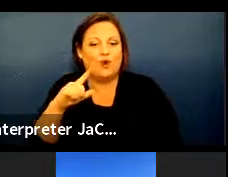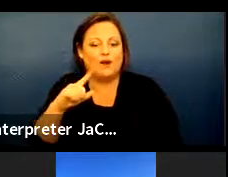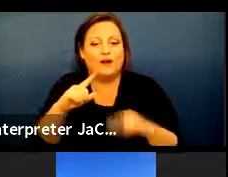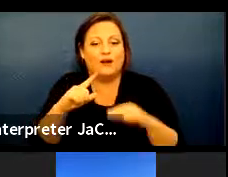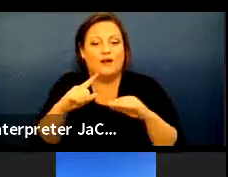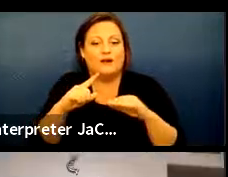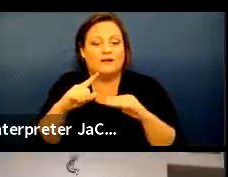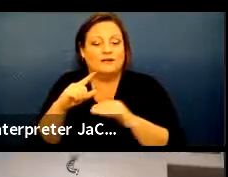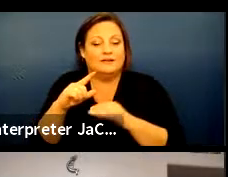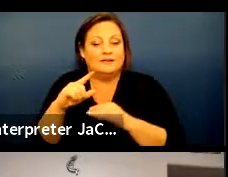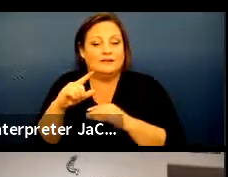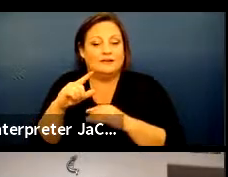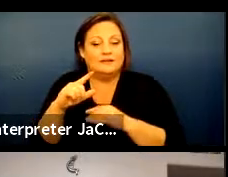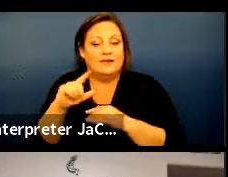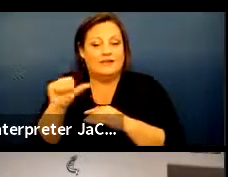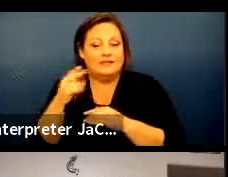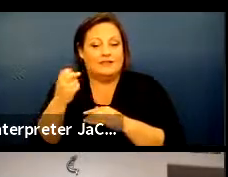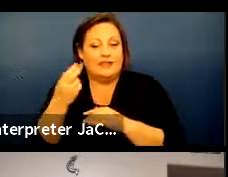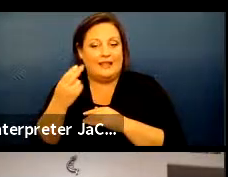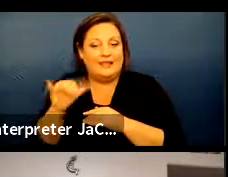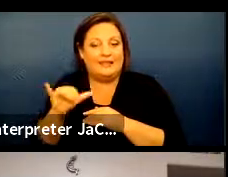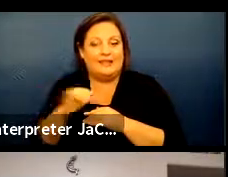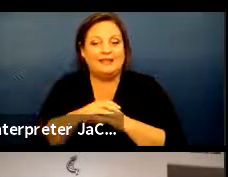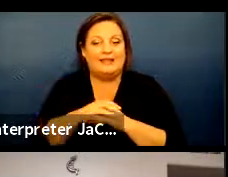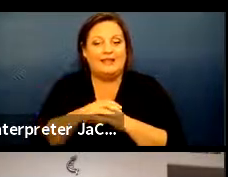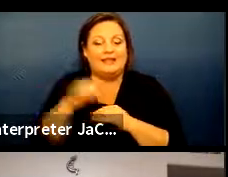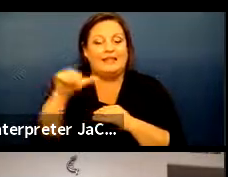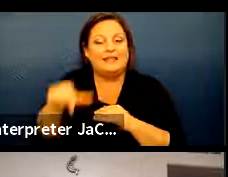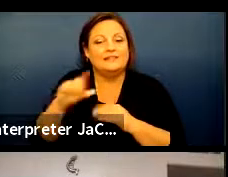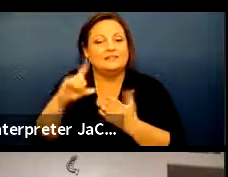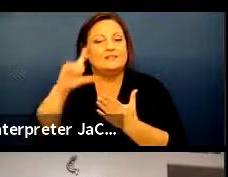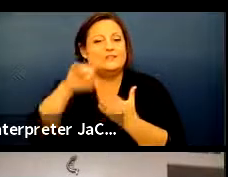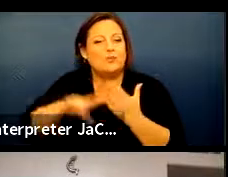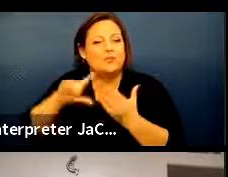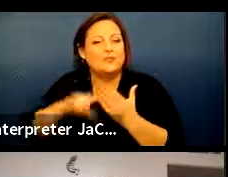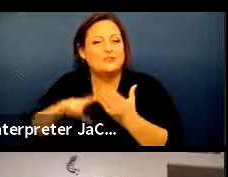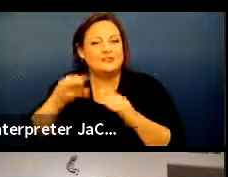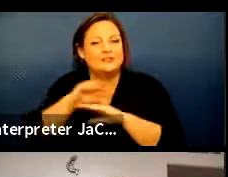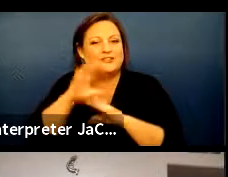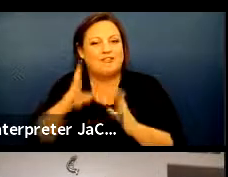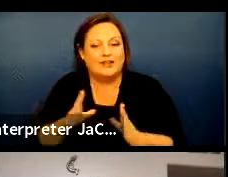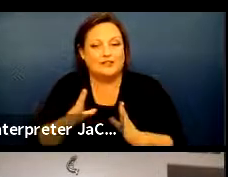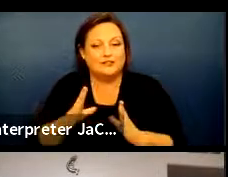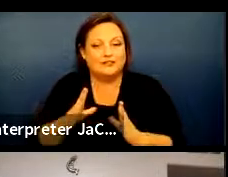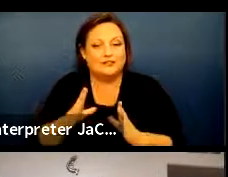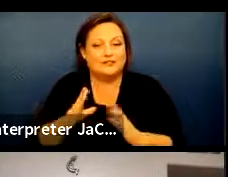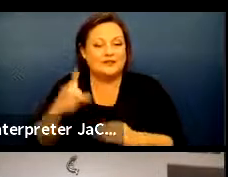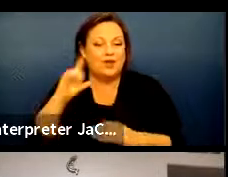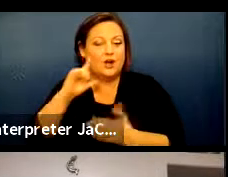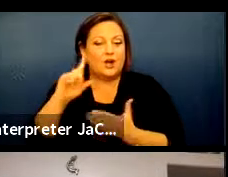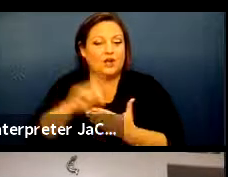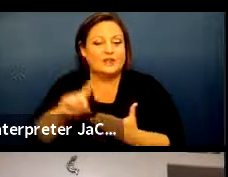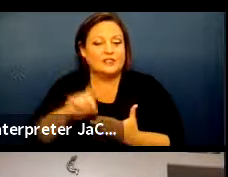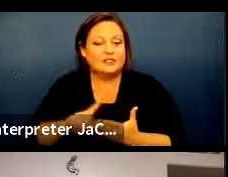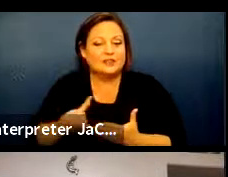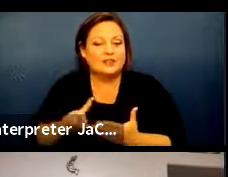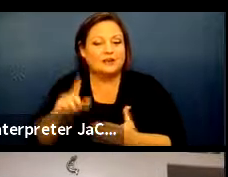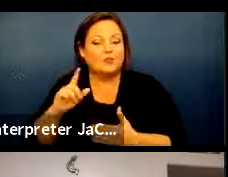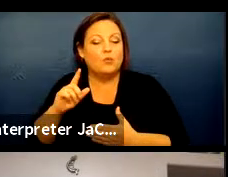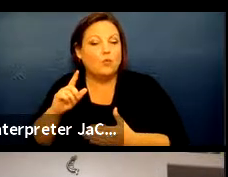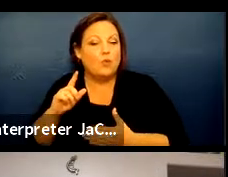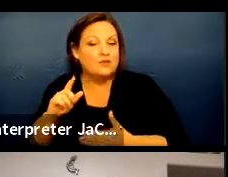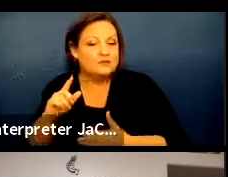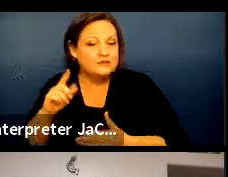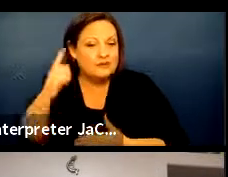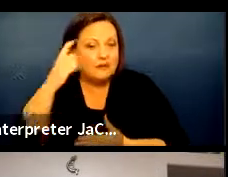So this is from Dr. Kathy Records, who was her research advisor. Her dissertation title is Cognitive